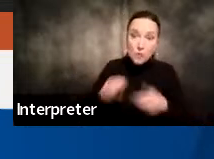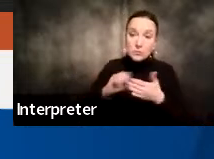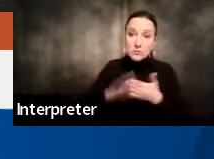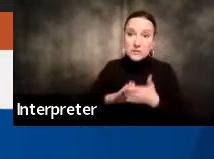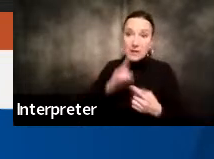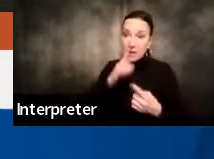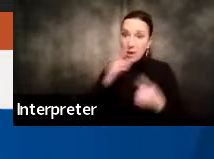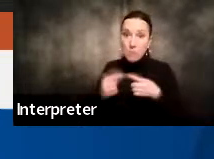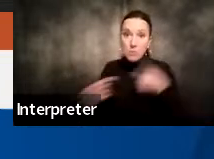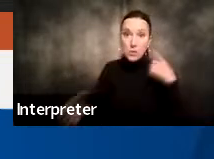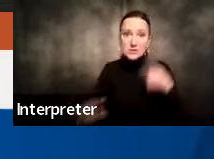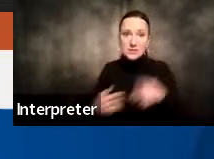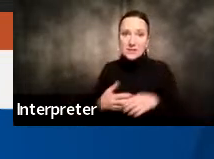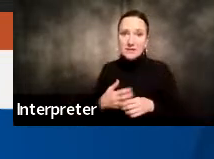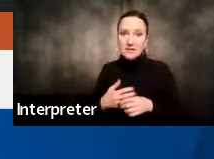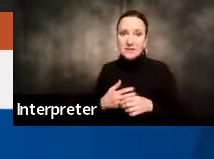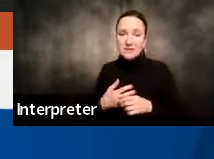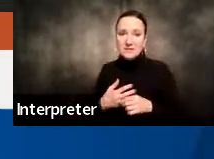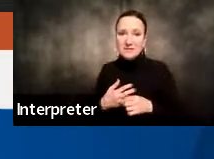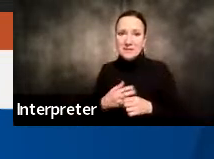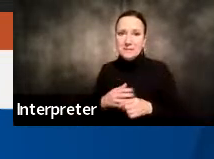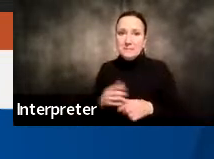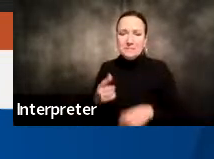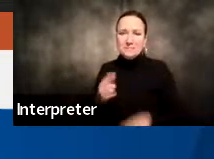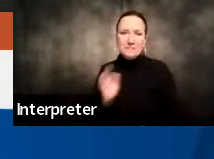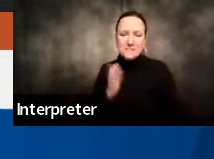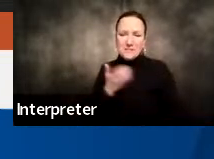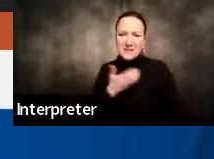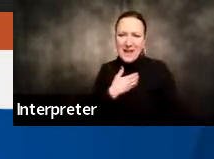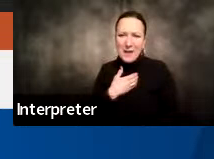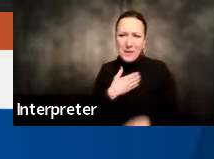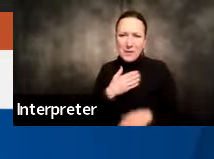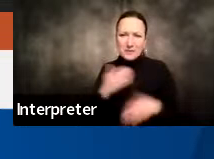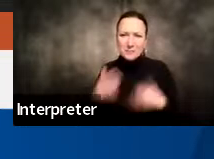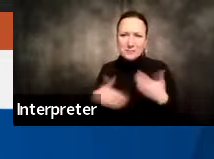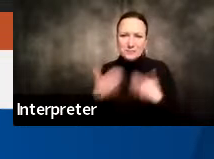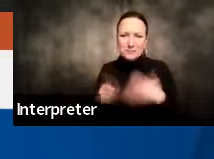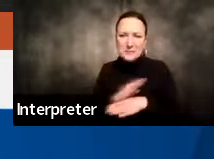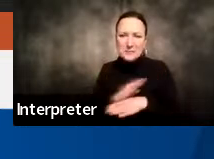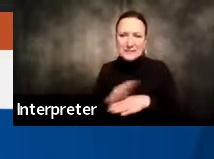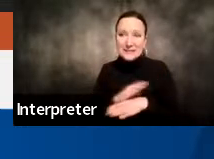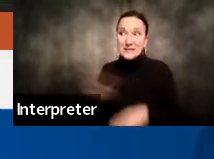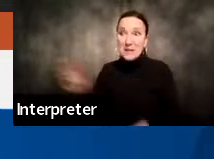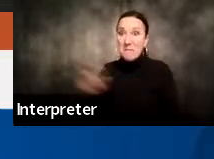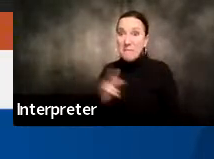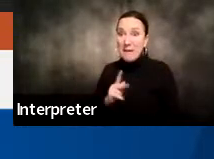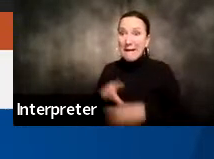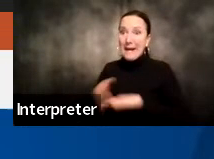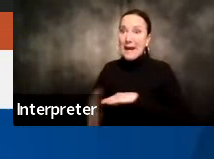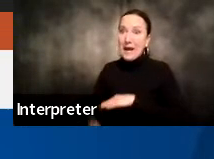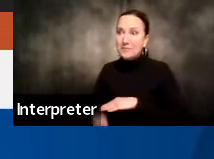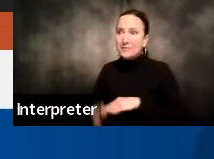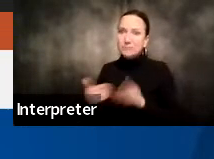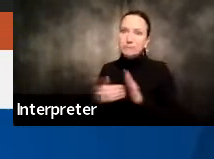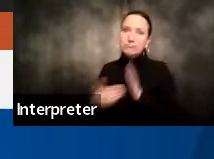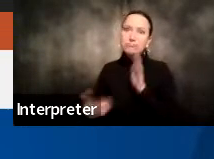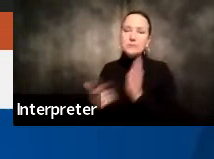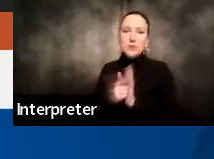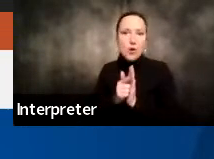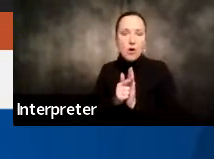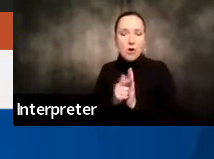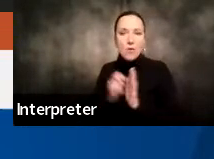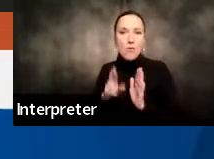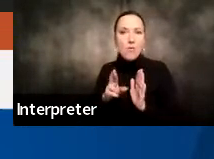opposing this. I mean, this is not how the commission is supposed to do business. You're not supposed to come back after you violated the law